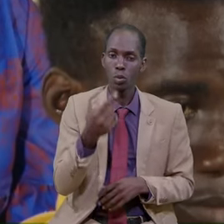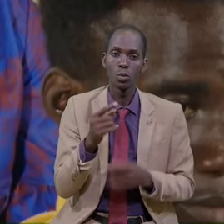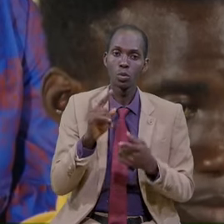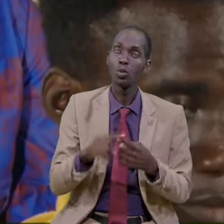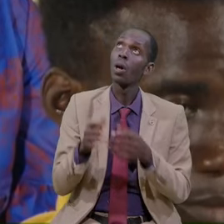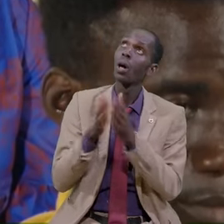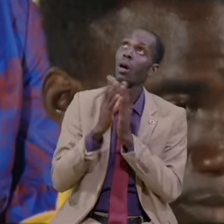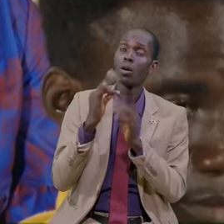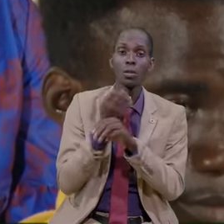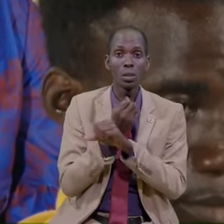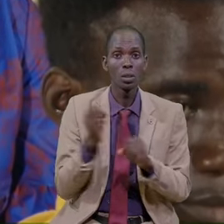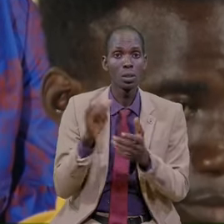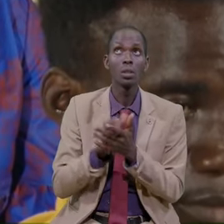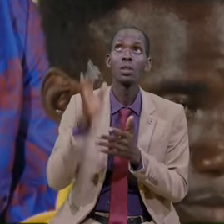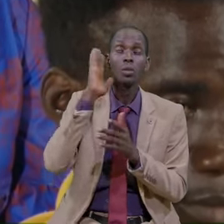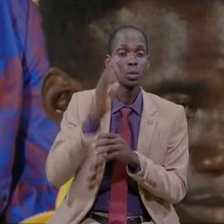me